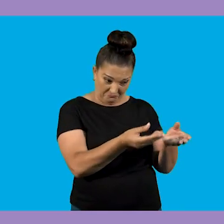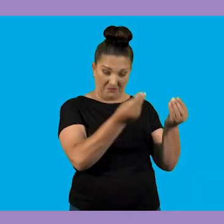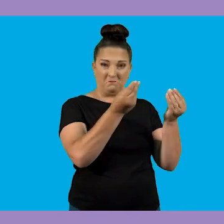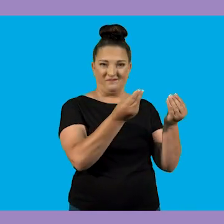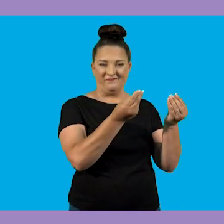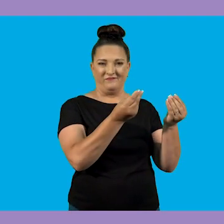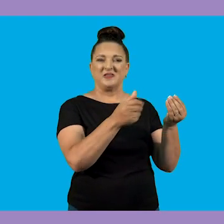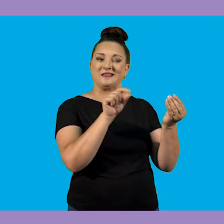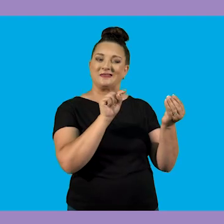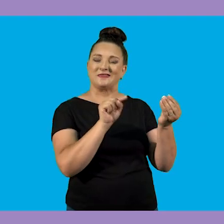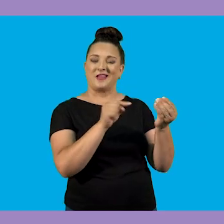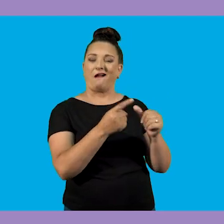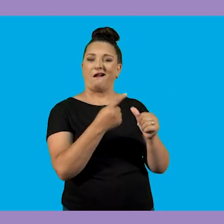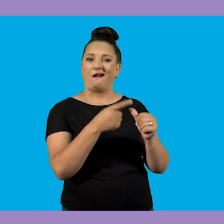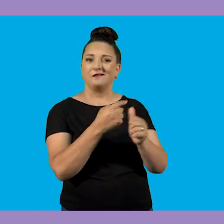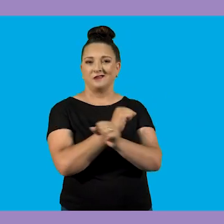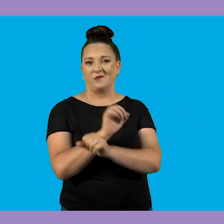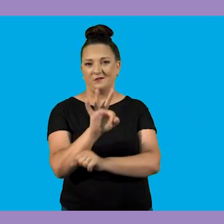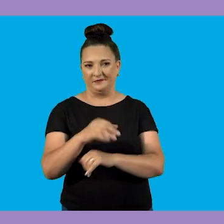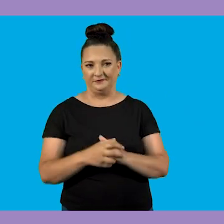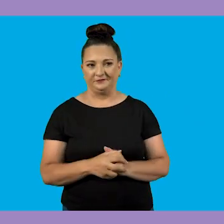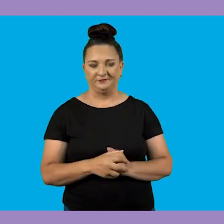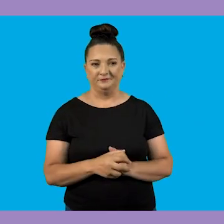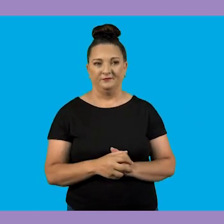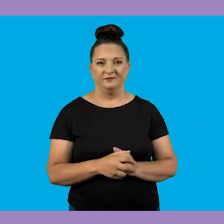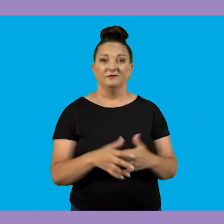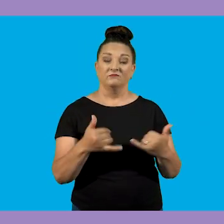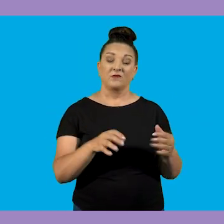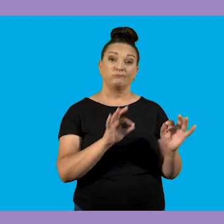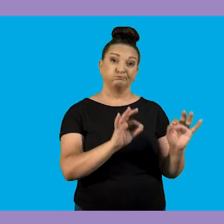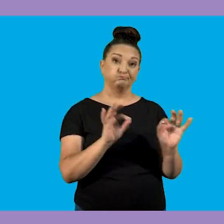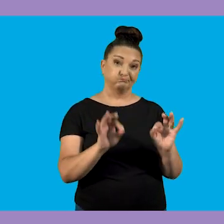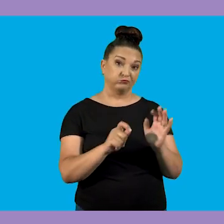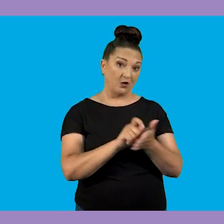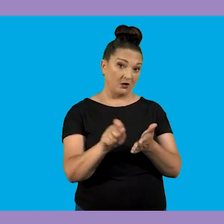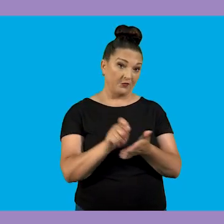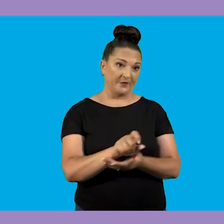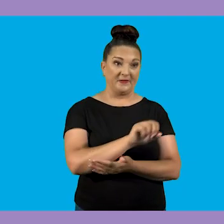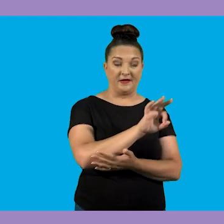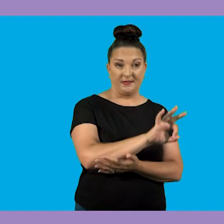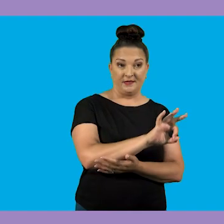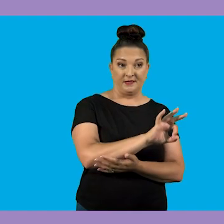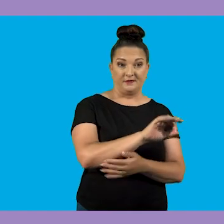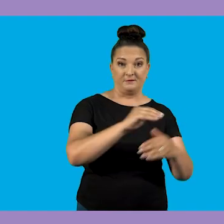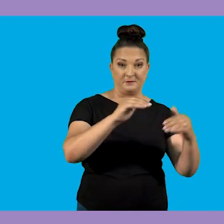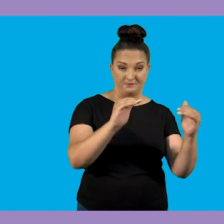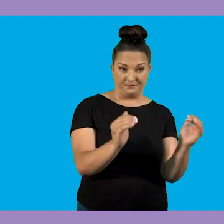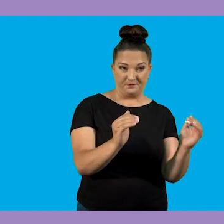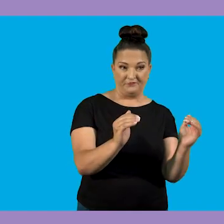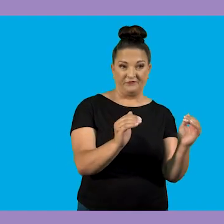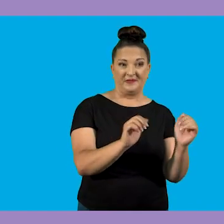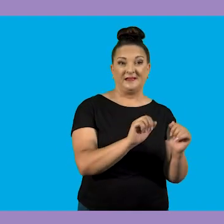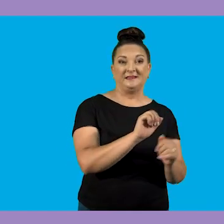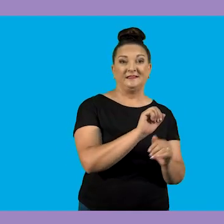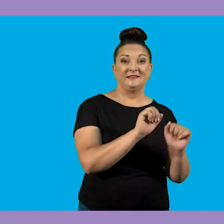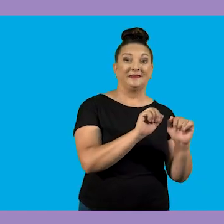get there, we are going to multiply by 3. So if I write this properly, that is going to be 3